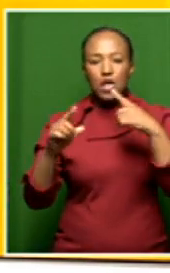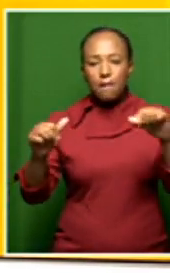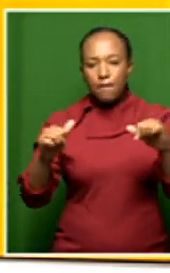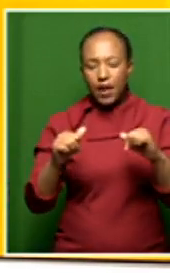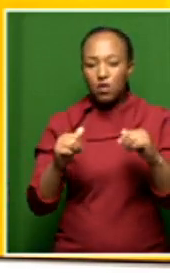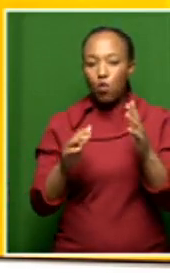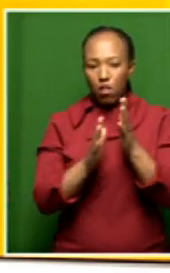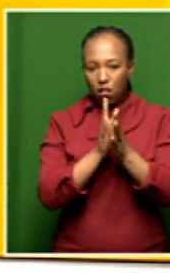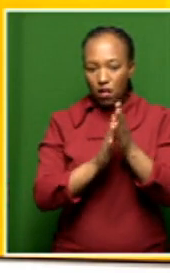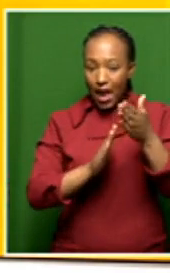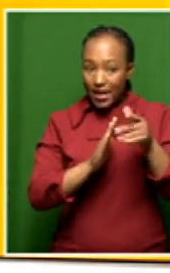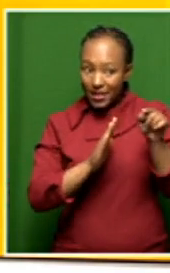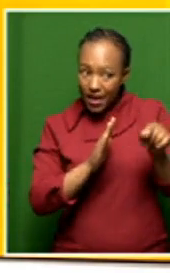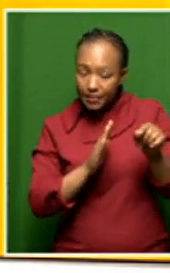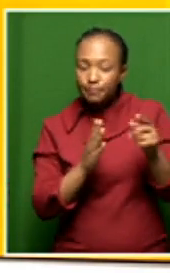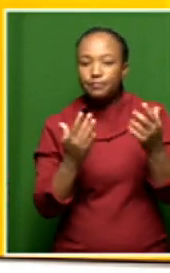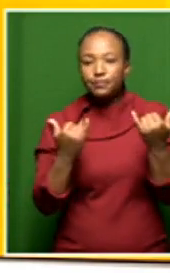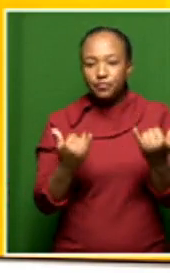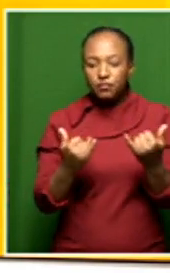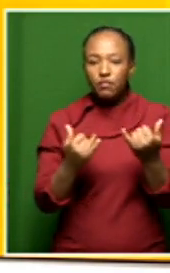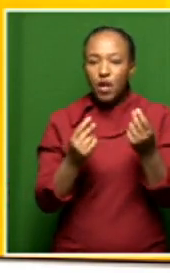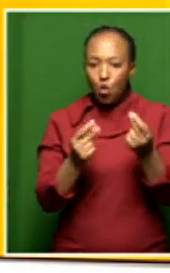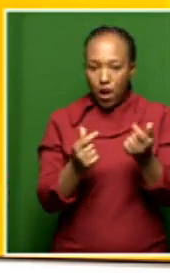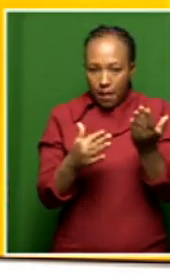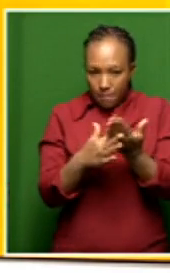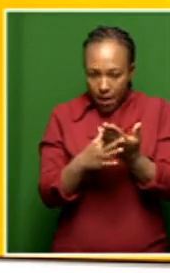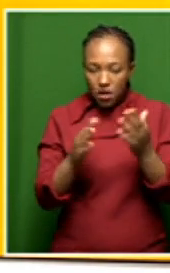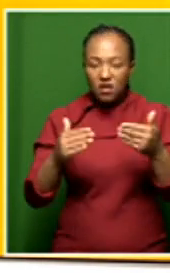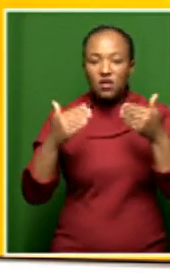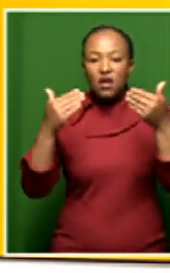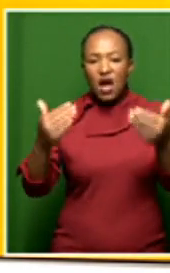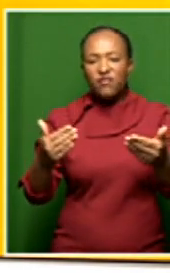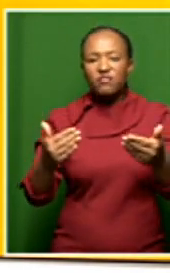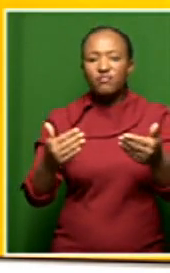we're going to leave that one, and we are going to take a quick break and then a few minutes, and we'll